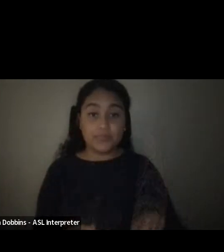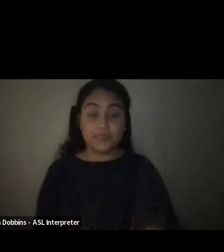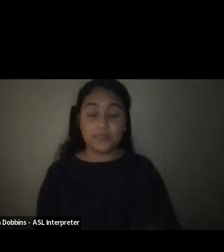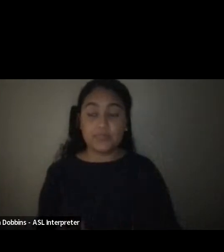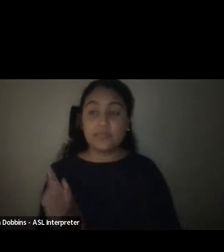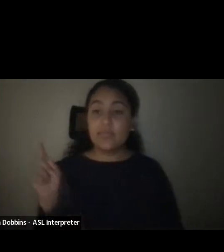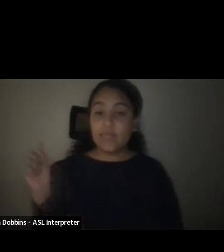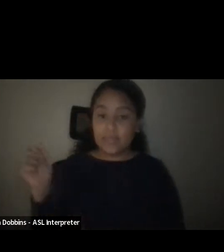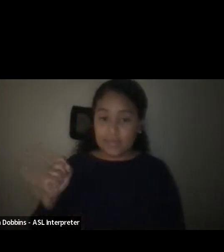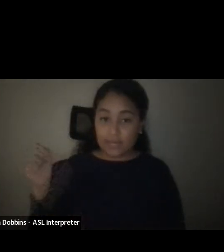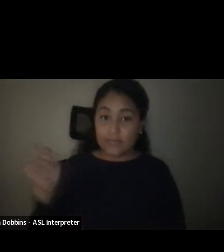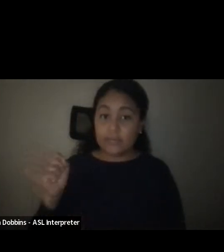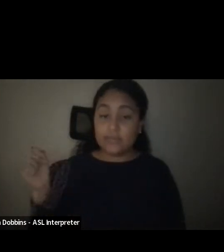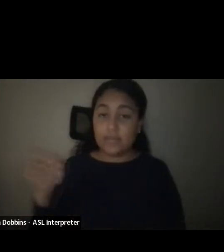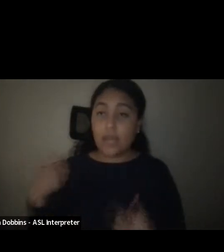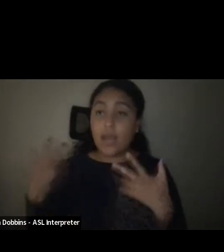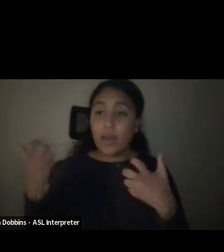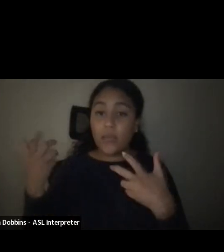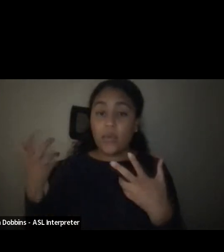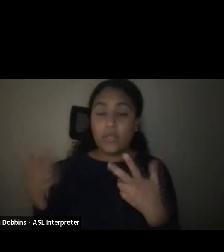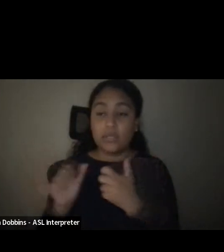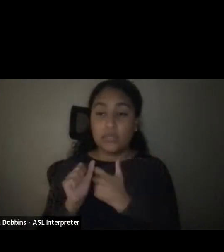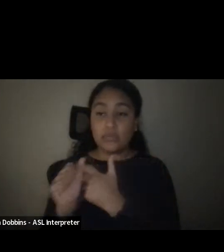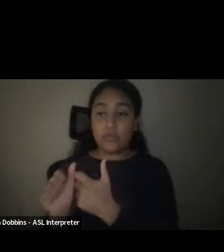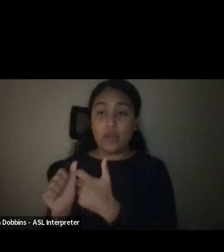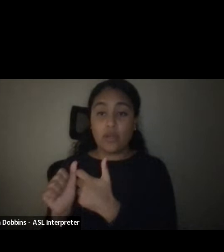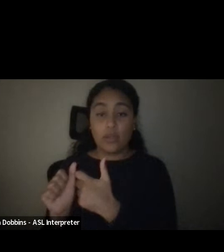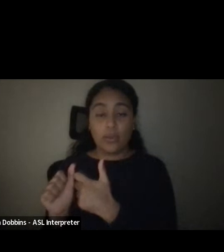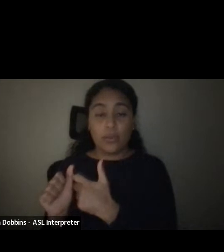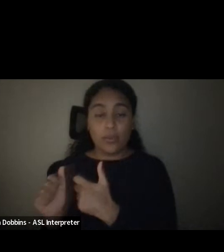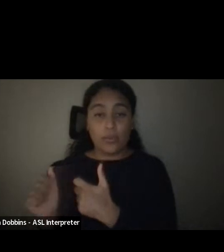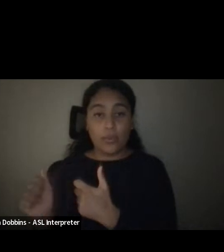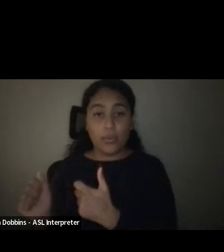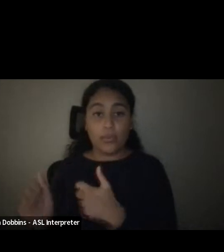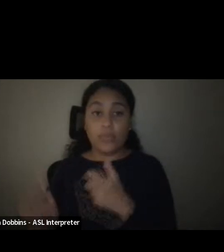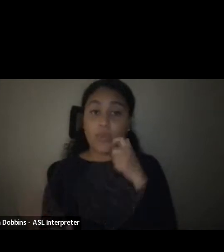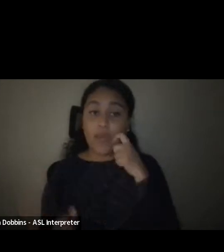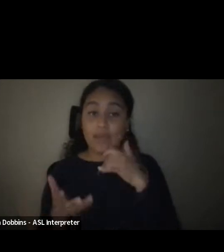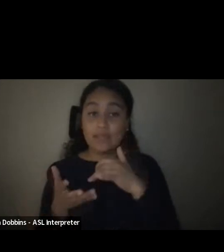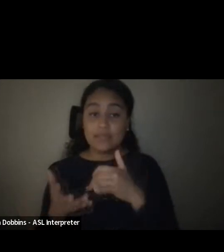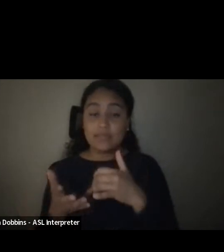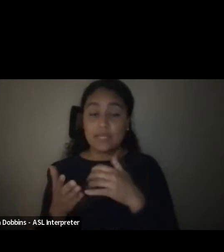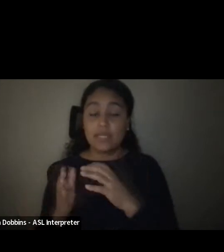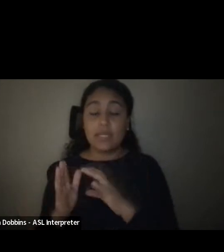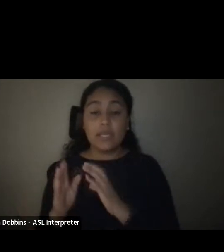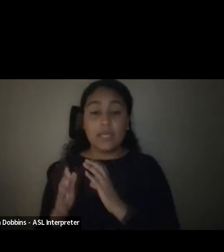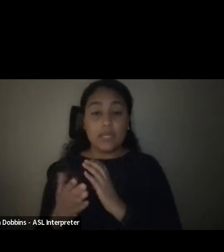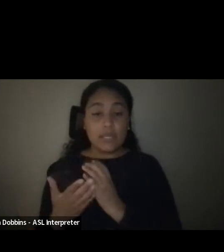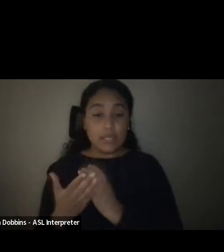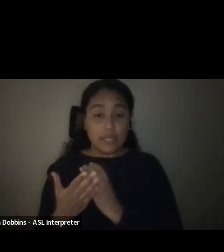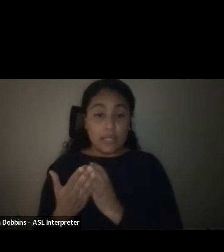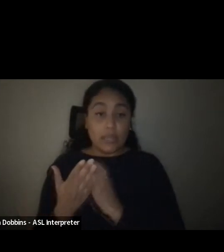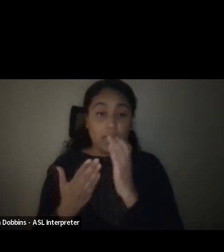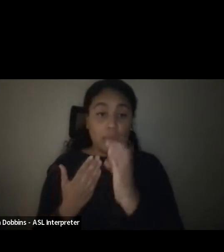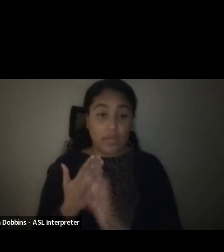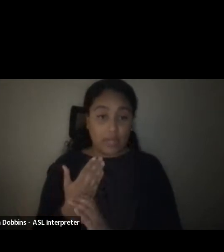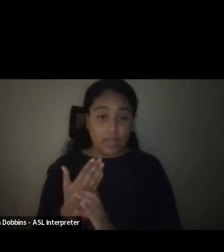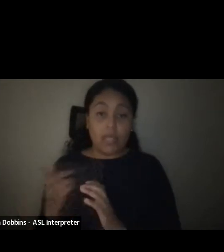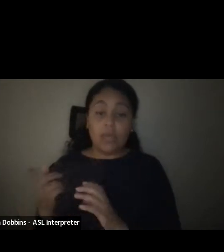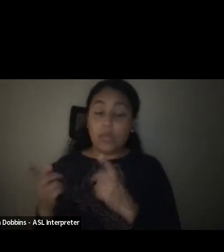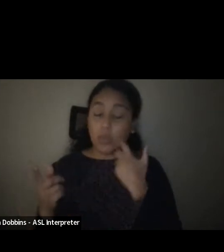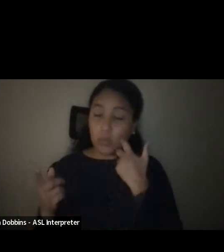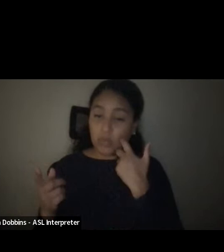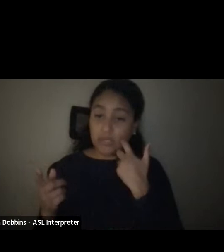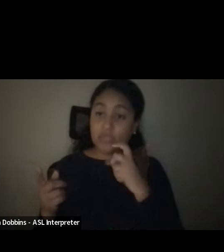Yes. I would like to follow up on the ethnic studies curriculum. That was guide